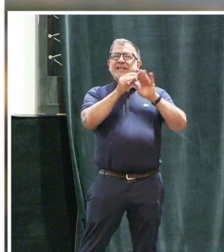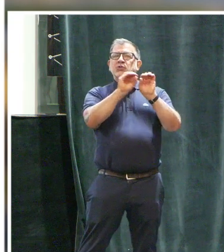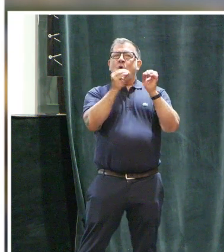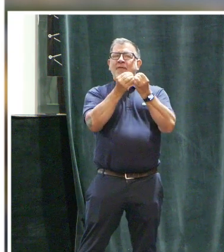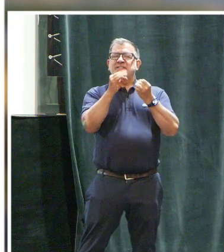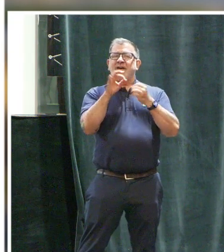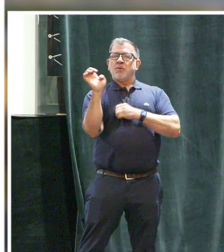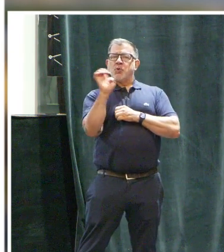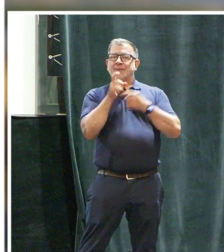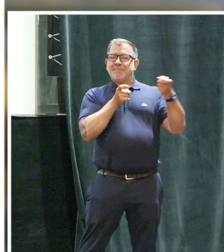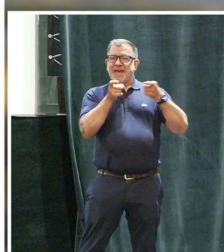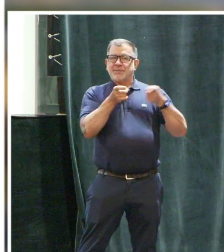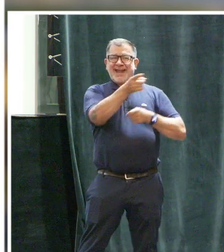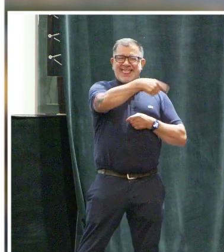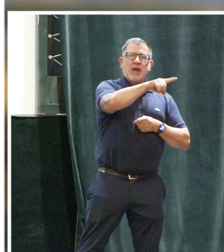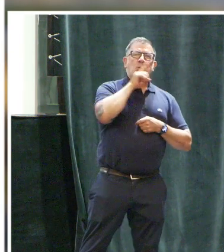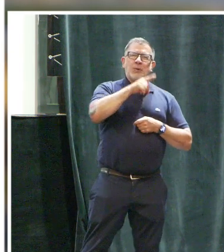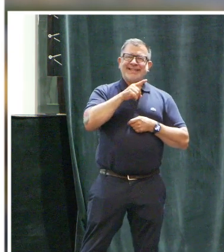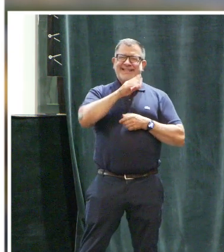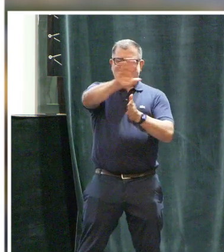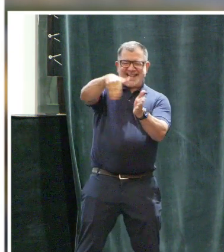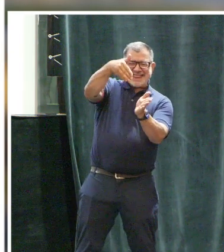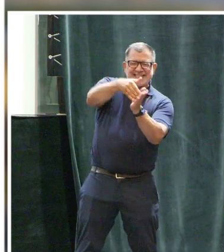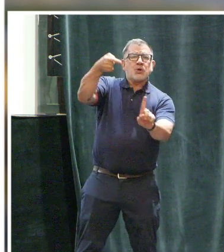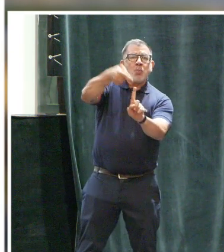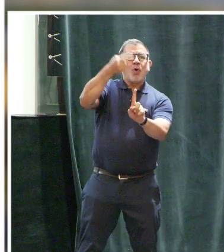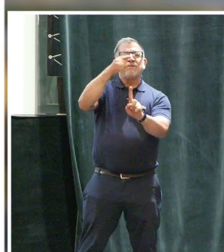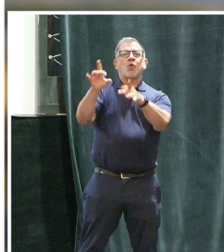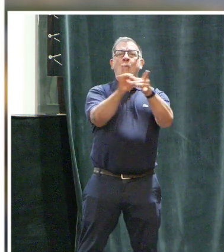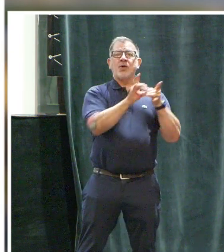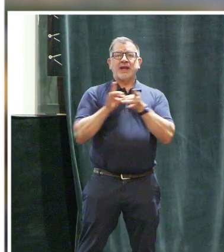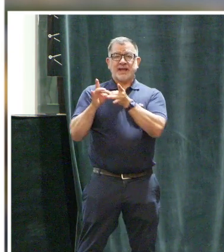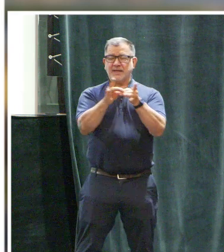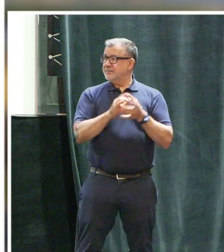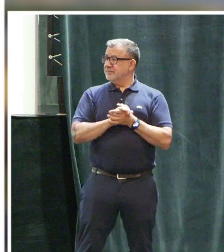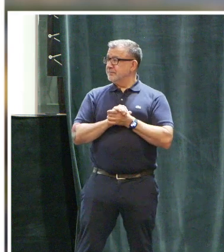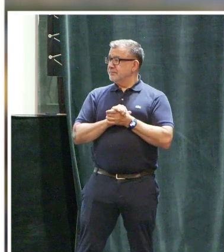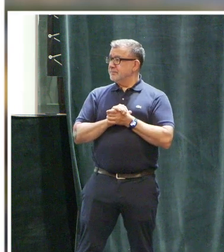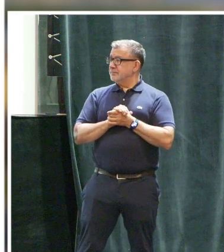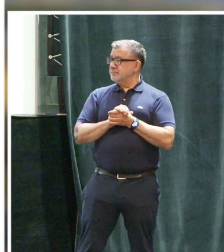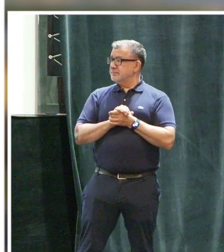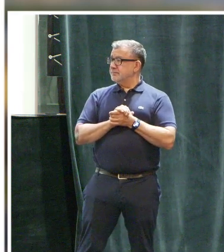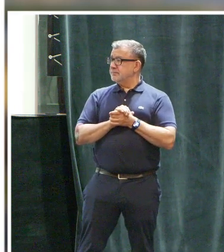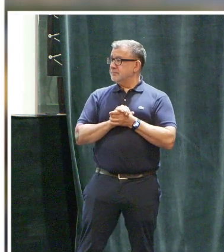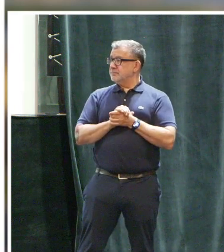Management that acts as a kind of a coordinating hub to help agencies make decisions at the time of a particular storm event.